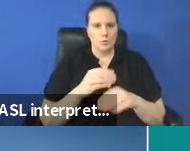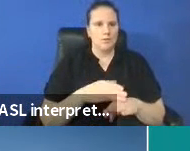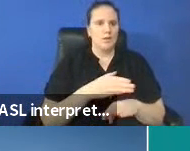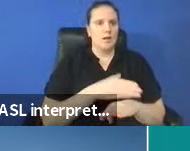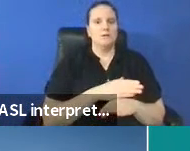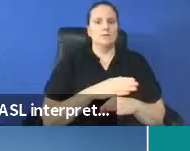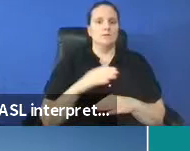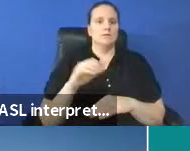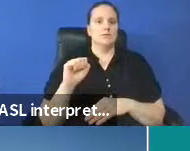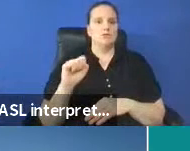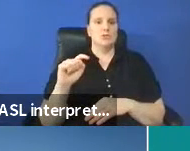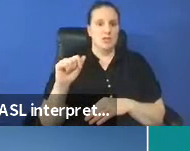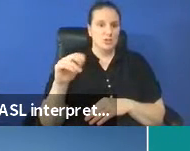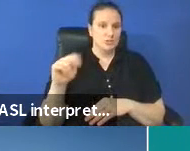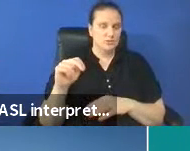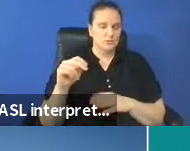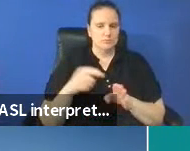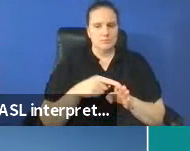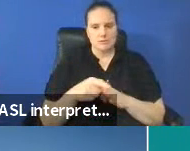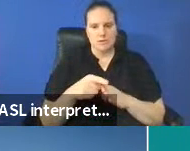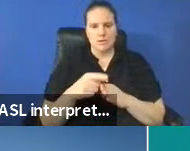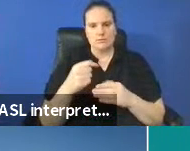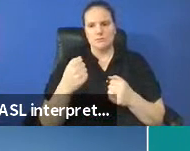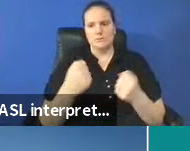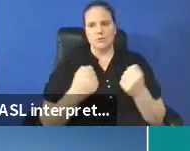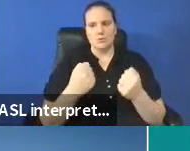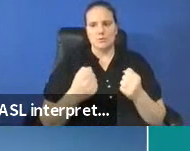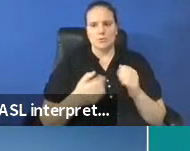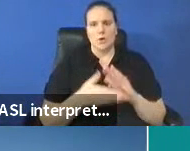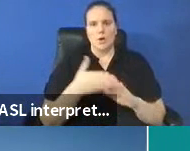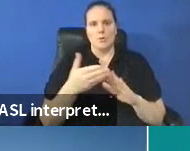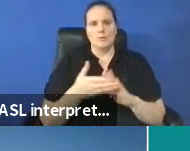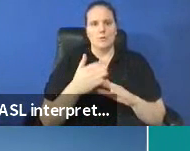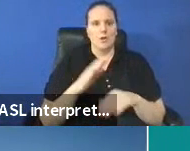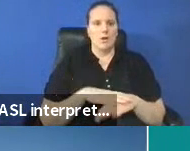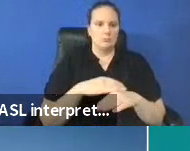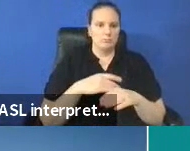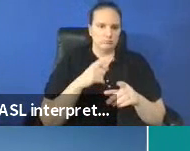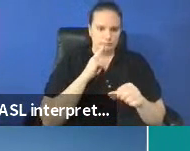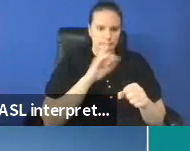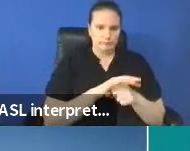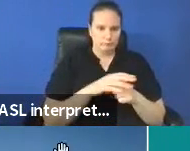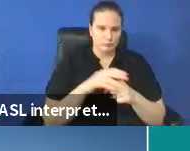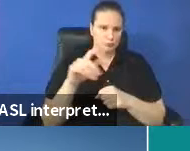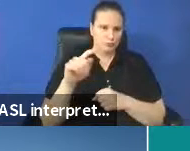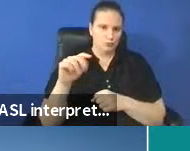stations, specialized vehicles, and it operates on a dedicated transitway.